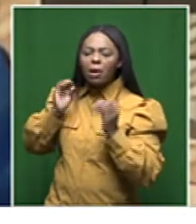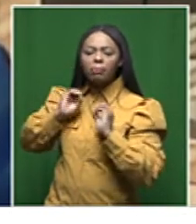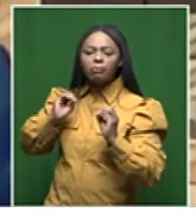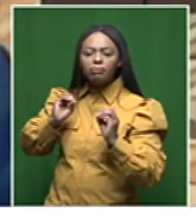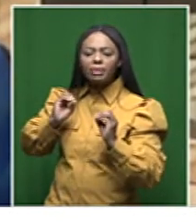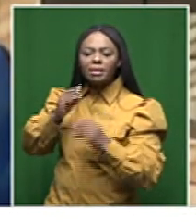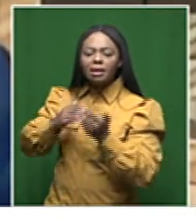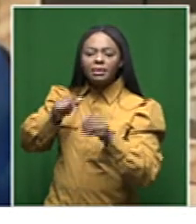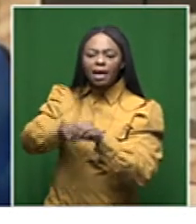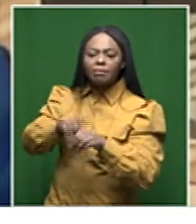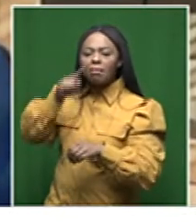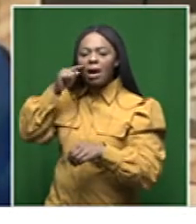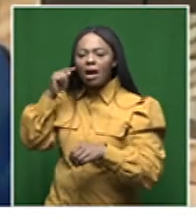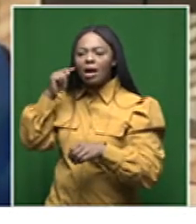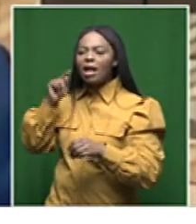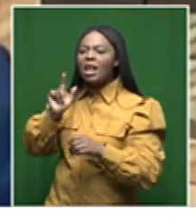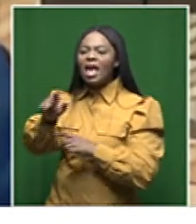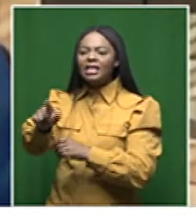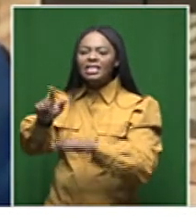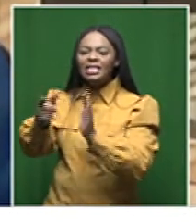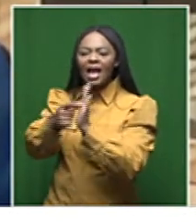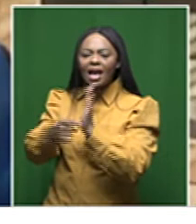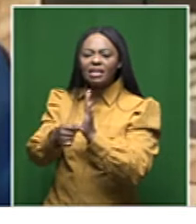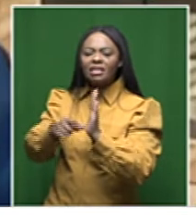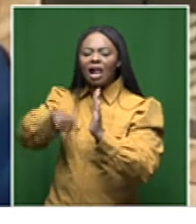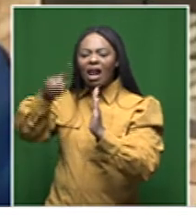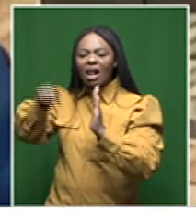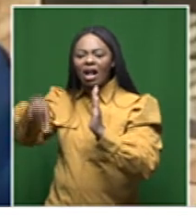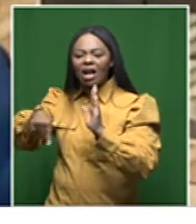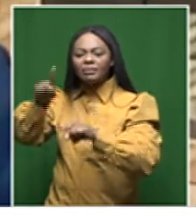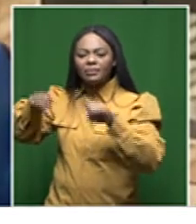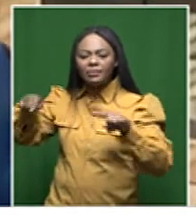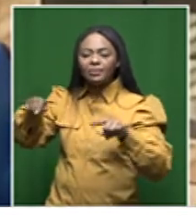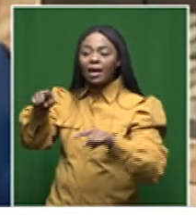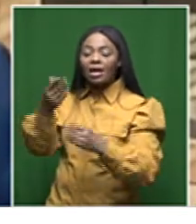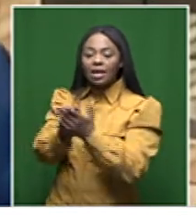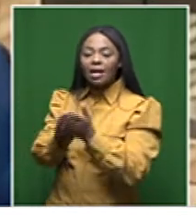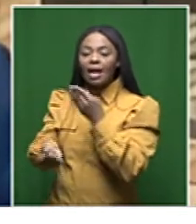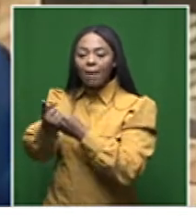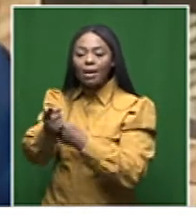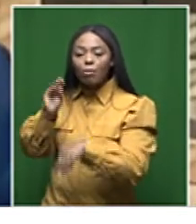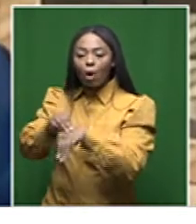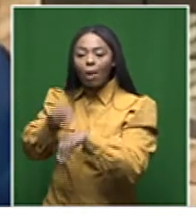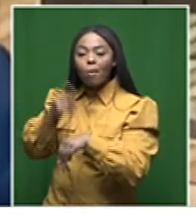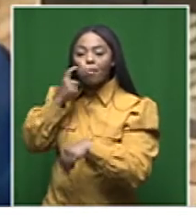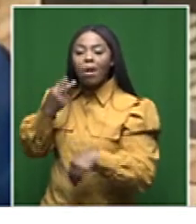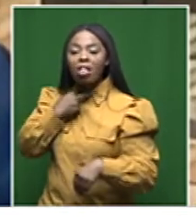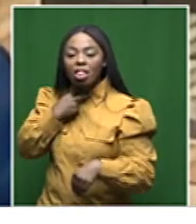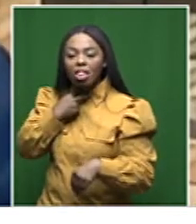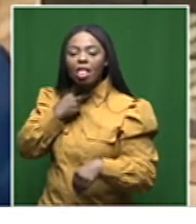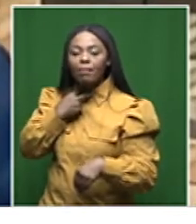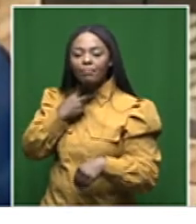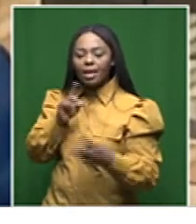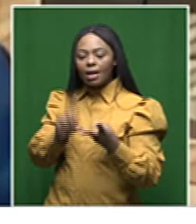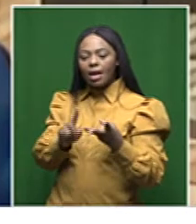that yes, there could be related eggs issues with you falling pregnant. And if that's not the case, from the truth point of view, that